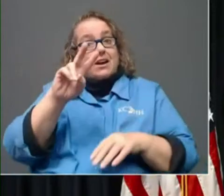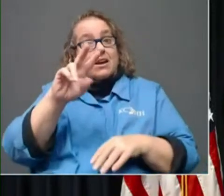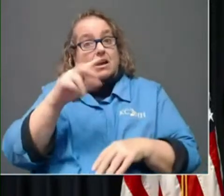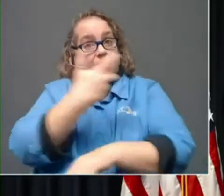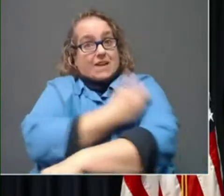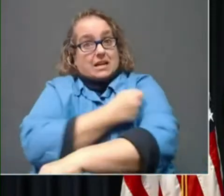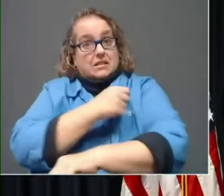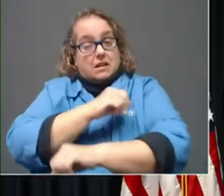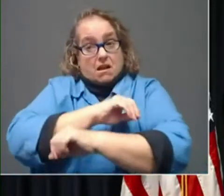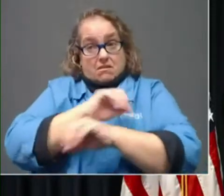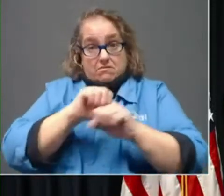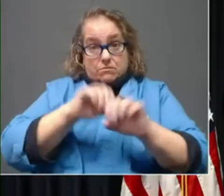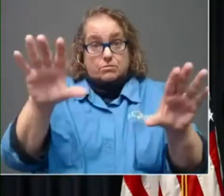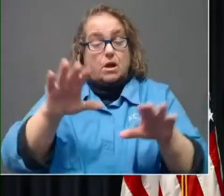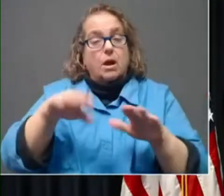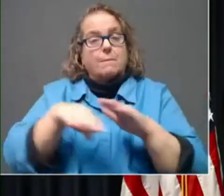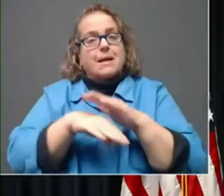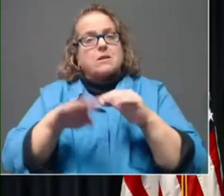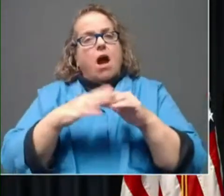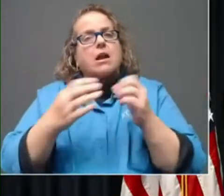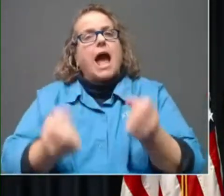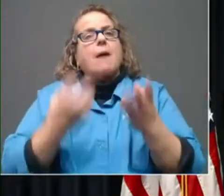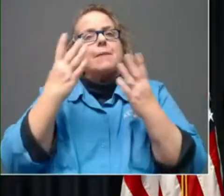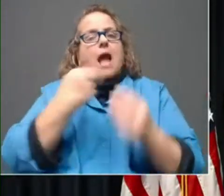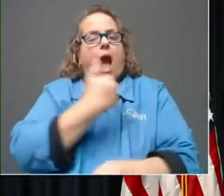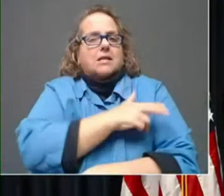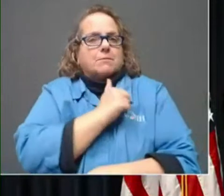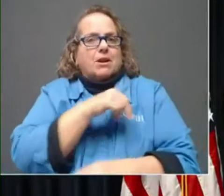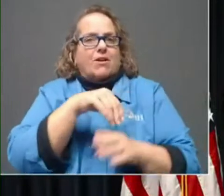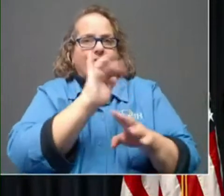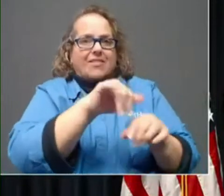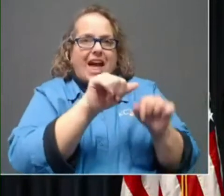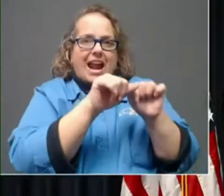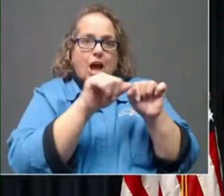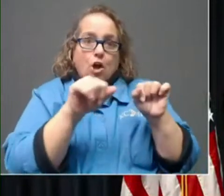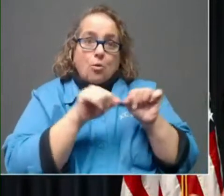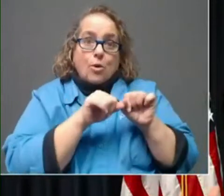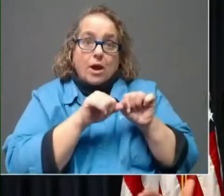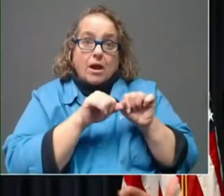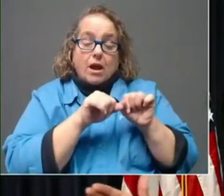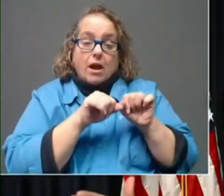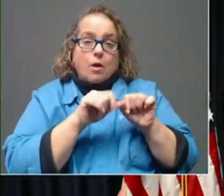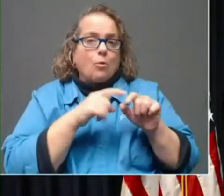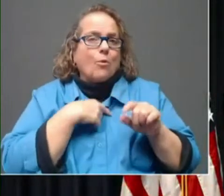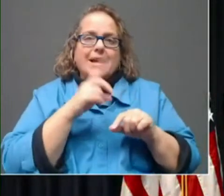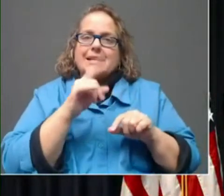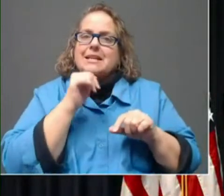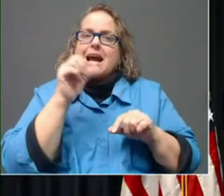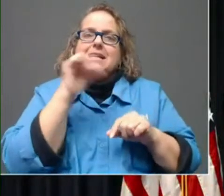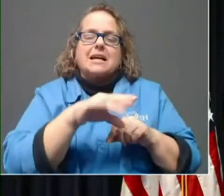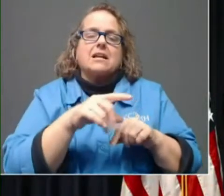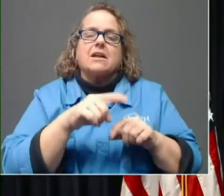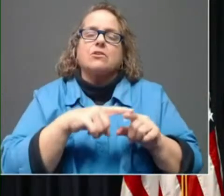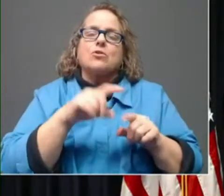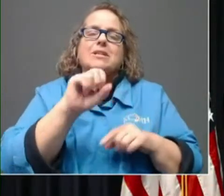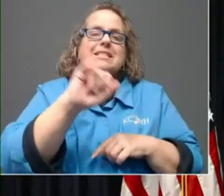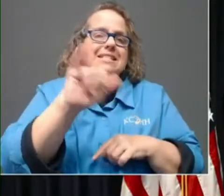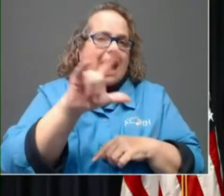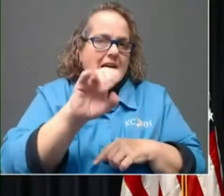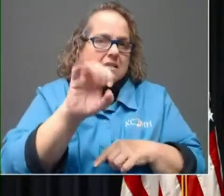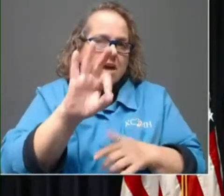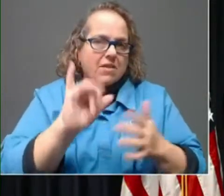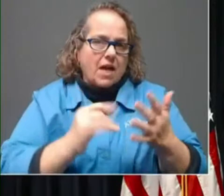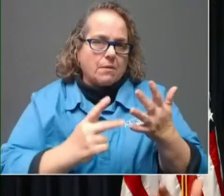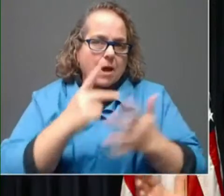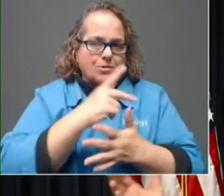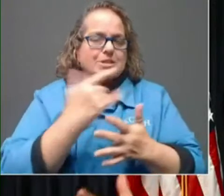based on numbers of hospitals and different areas, and not necessarily size of the population. And we're adjusting that